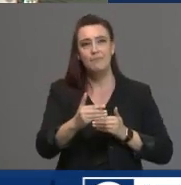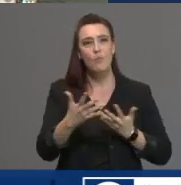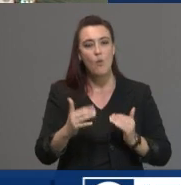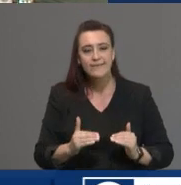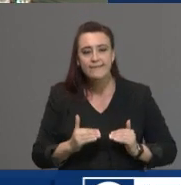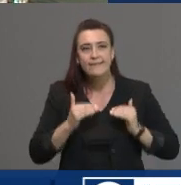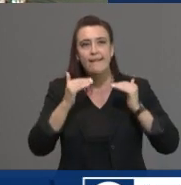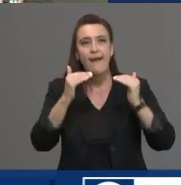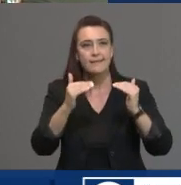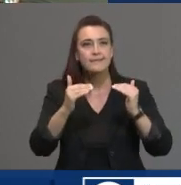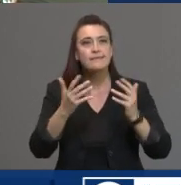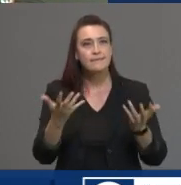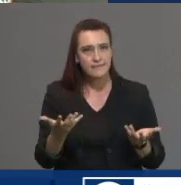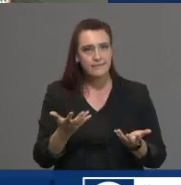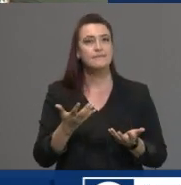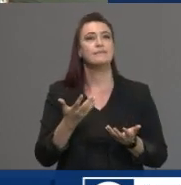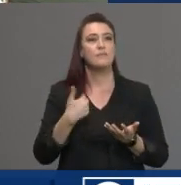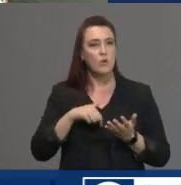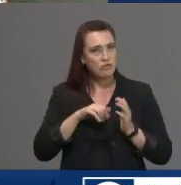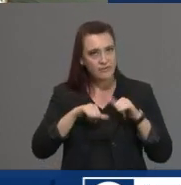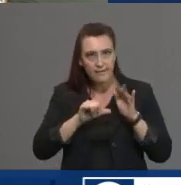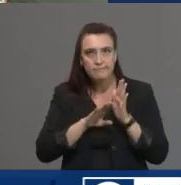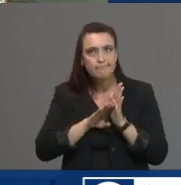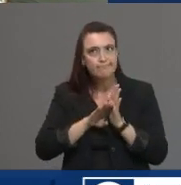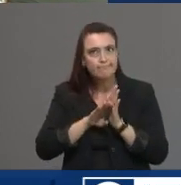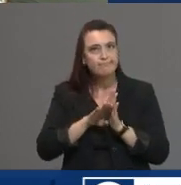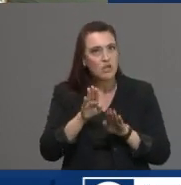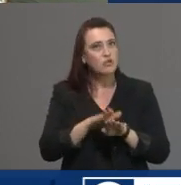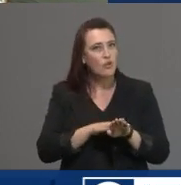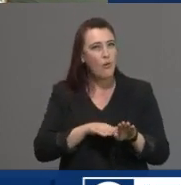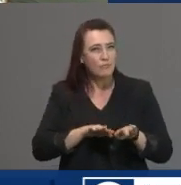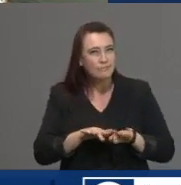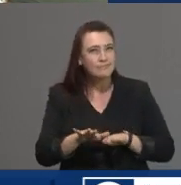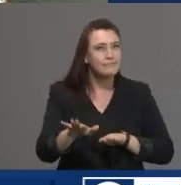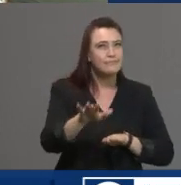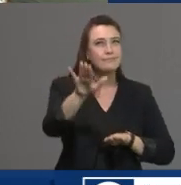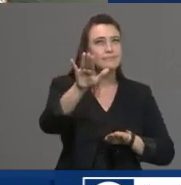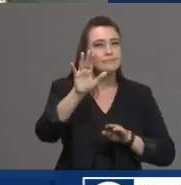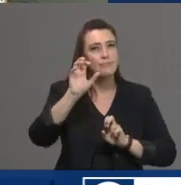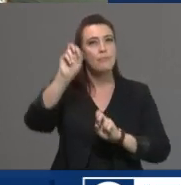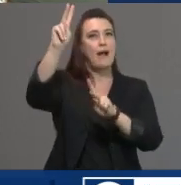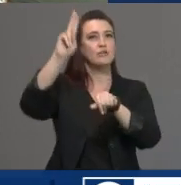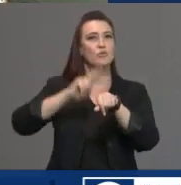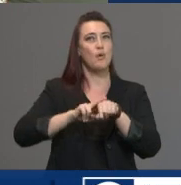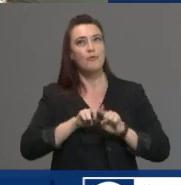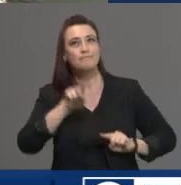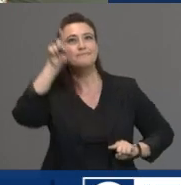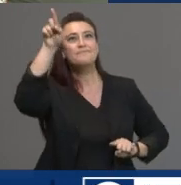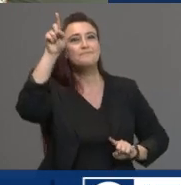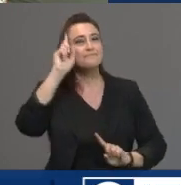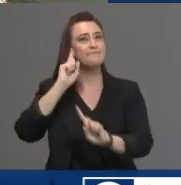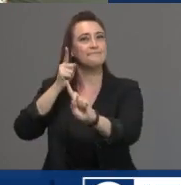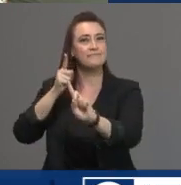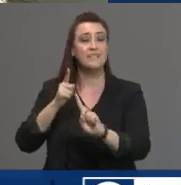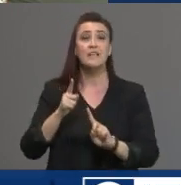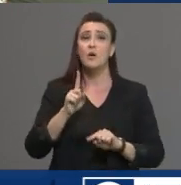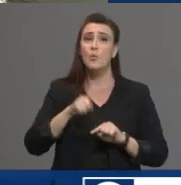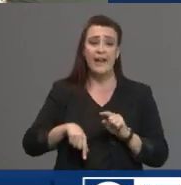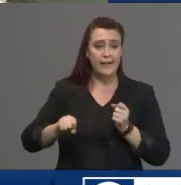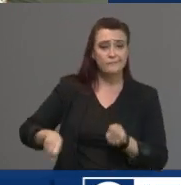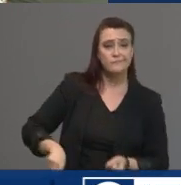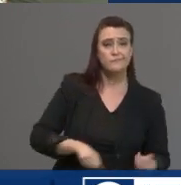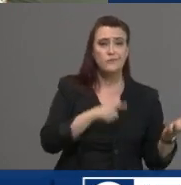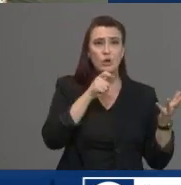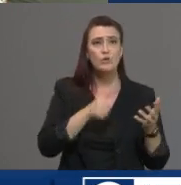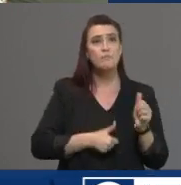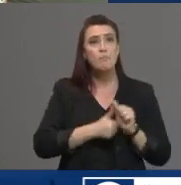on the way out of this pandemic. We cannot forget about who's most vulnerable. Those